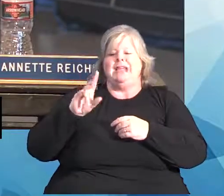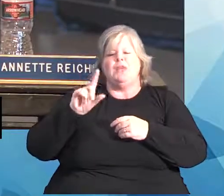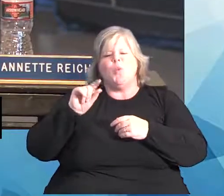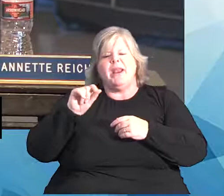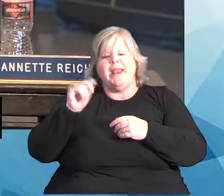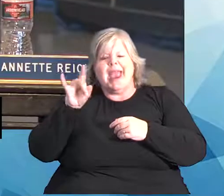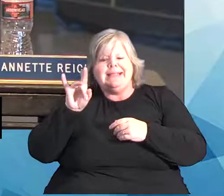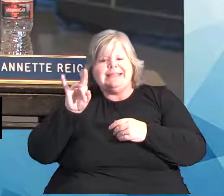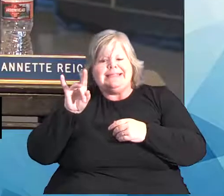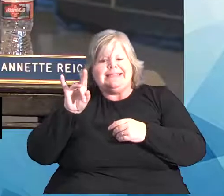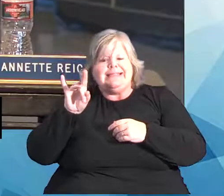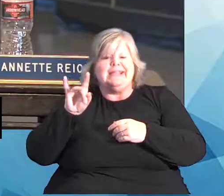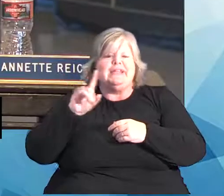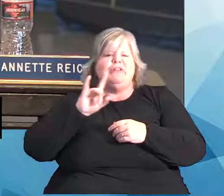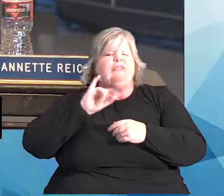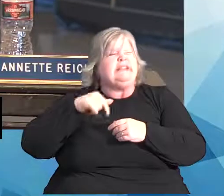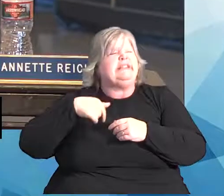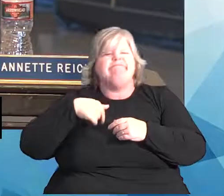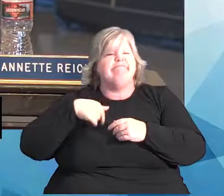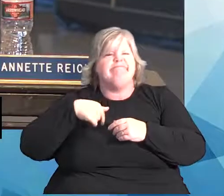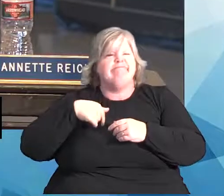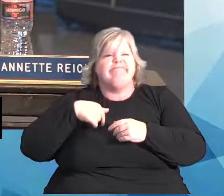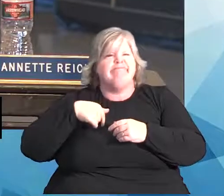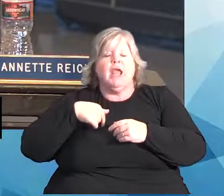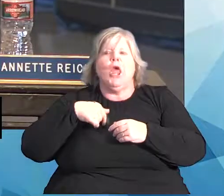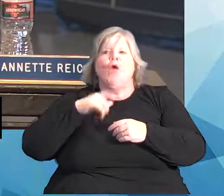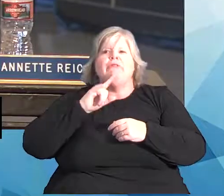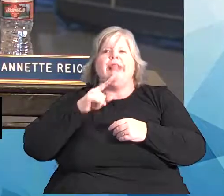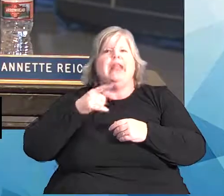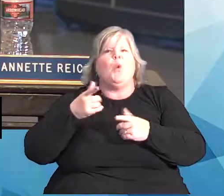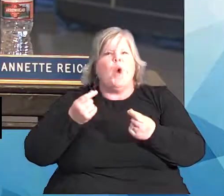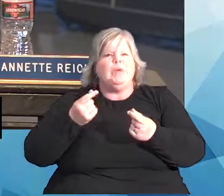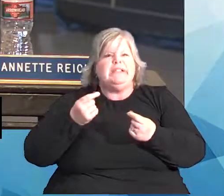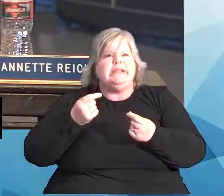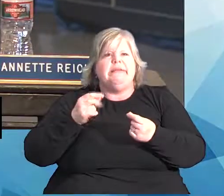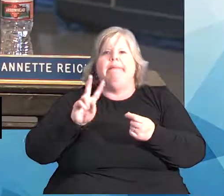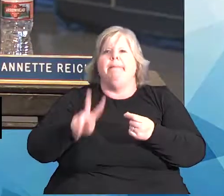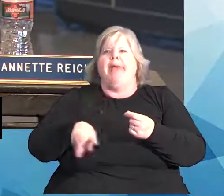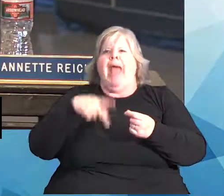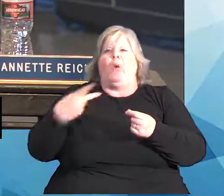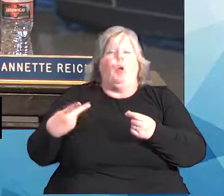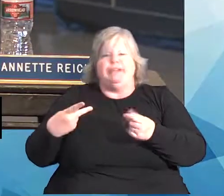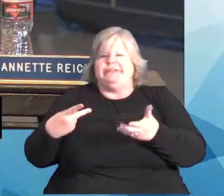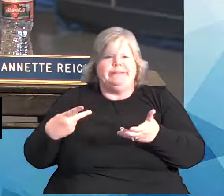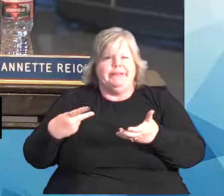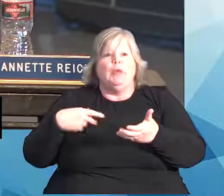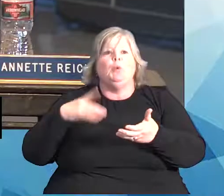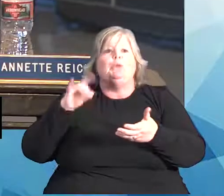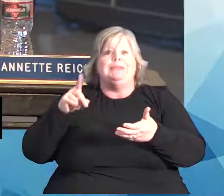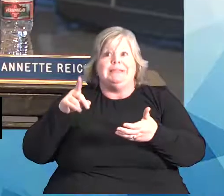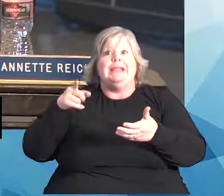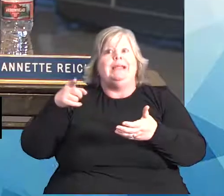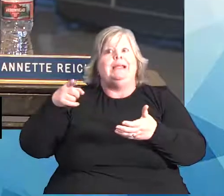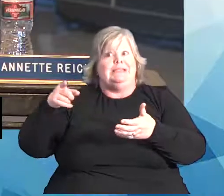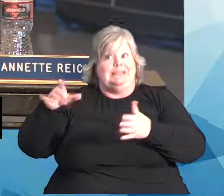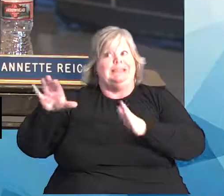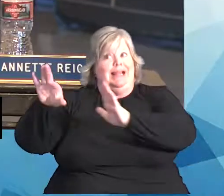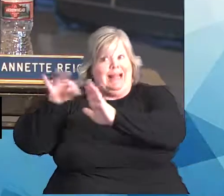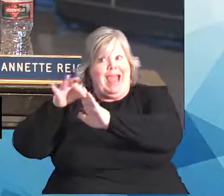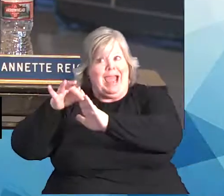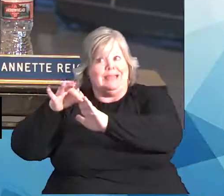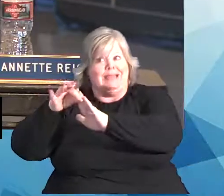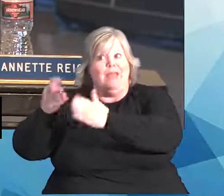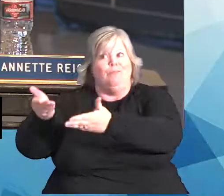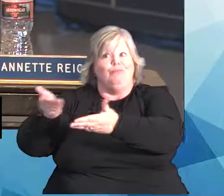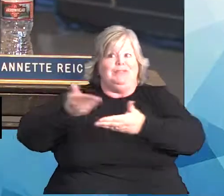did things backwards. You made the selection, presented me with the selection, and then